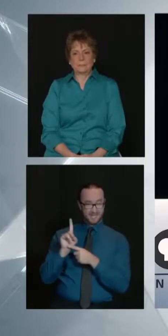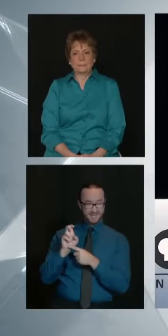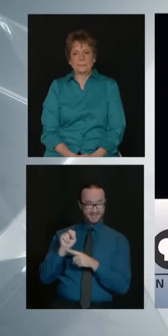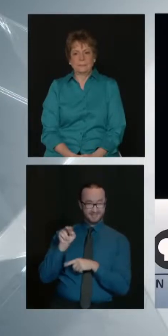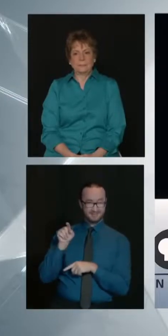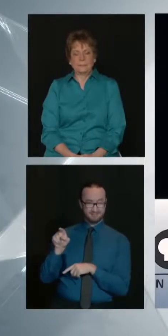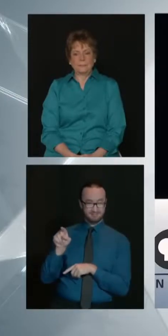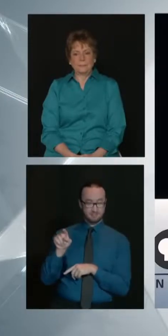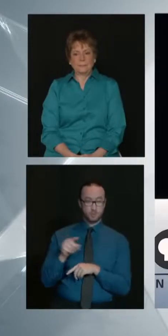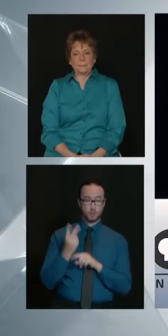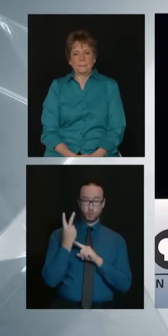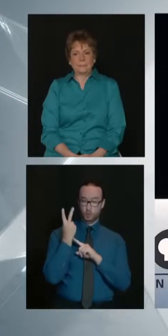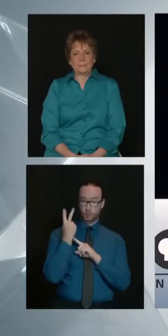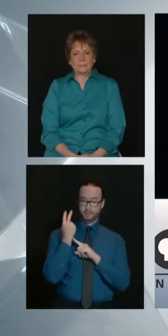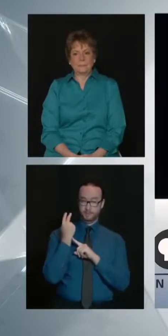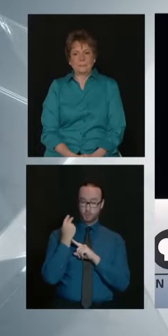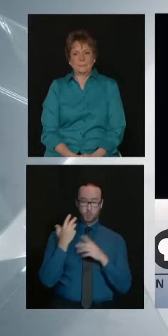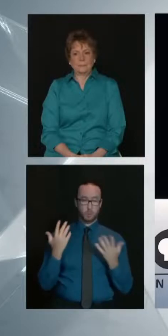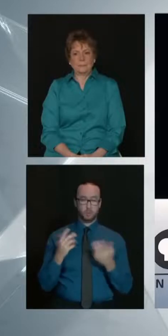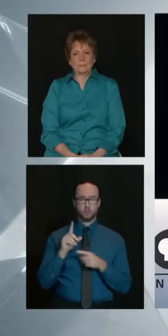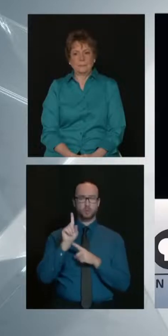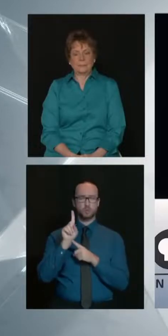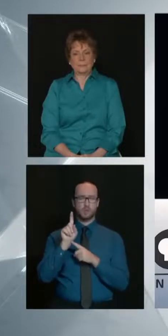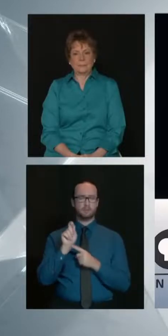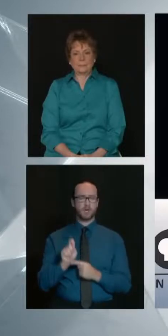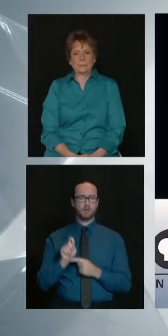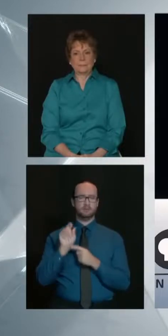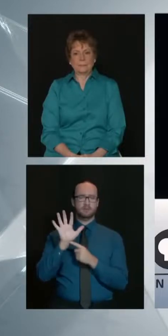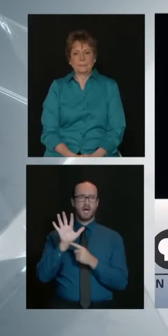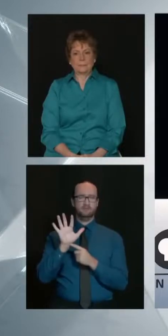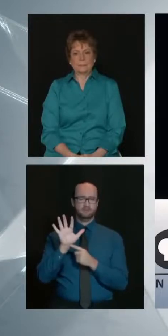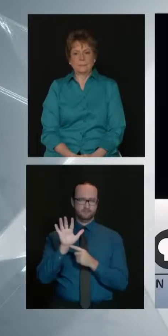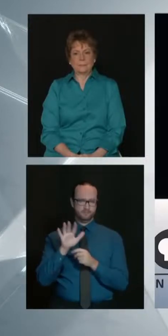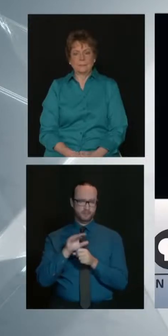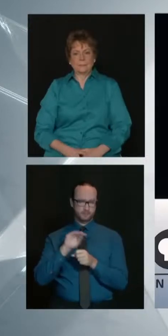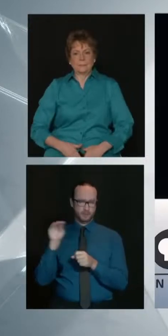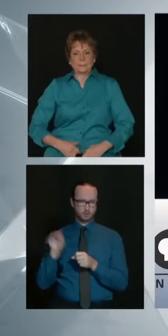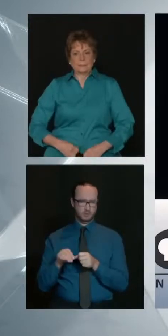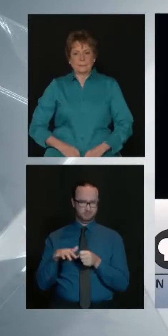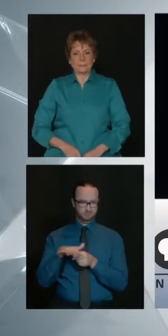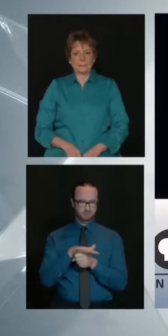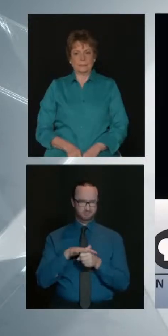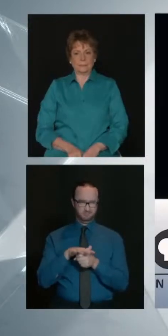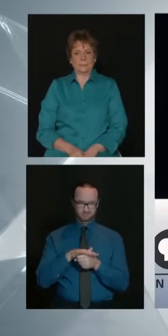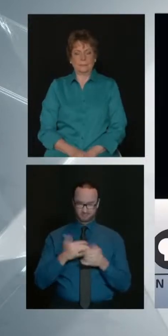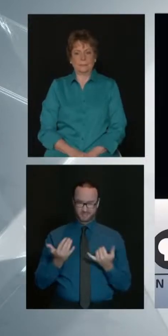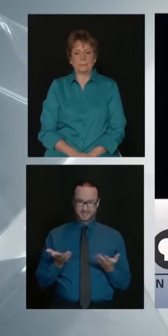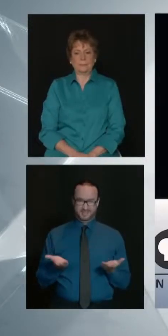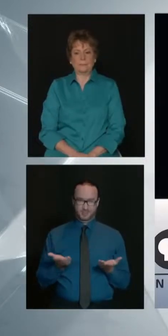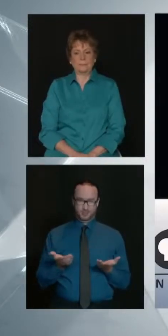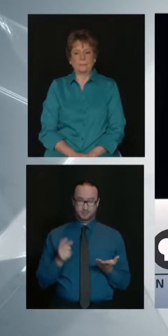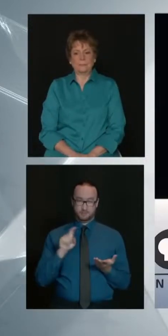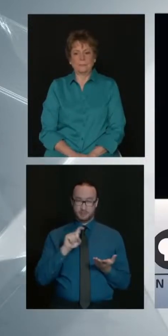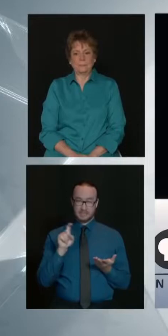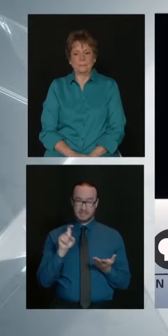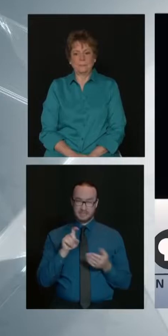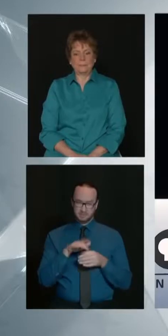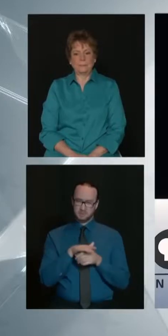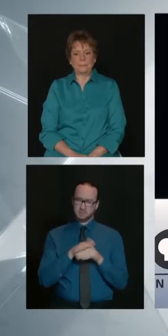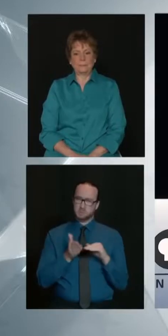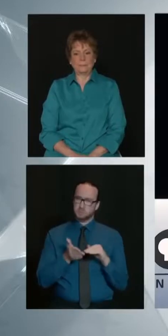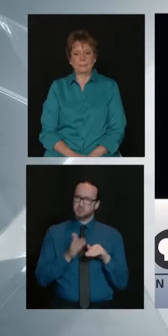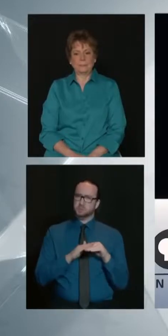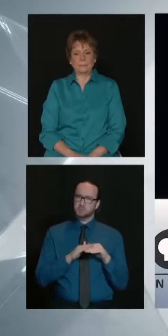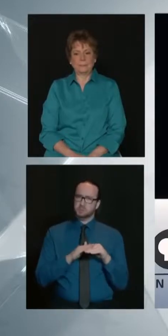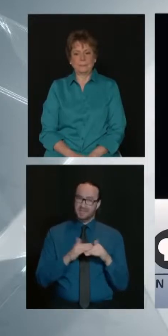greater Phoenix metro area, we are suffering from literally the worst inflation in the nation at 13%. Joe Biden's